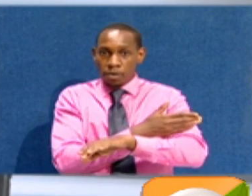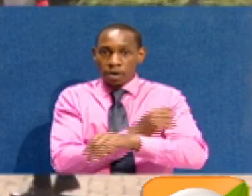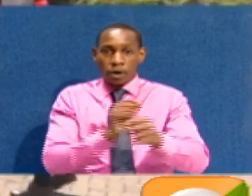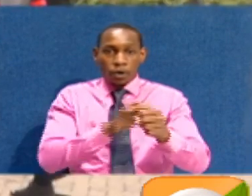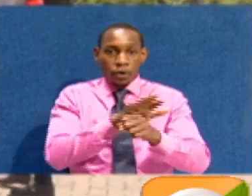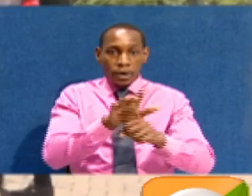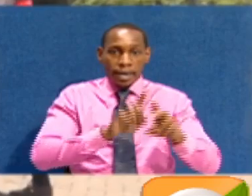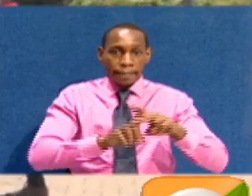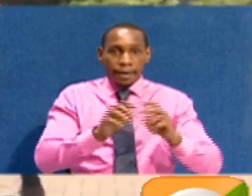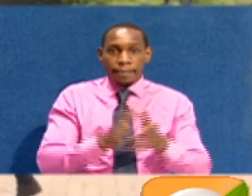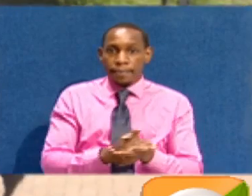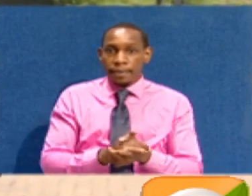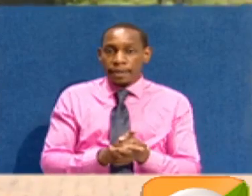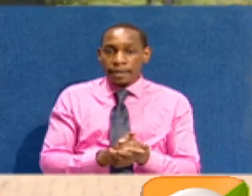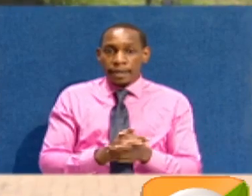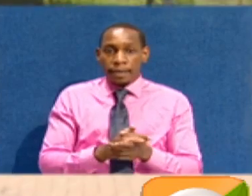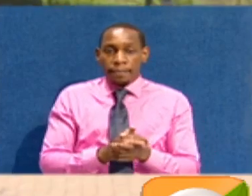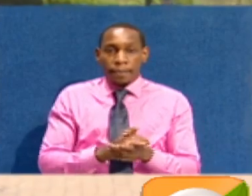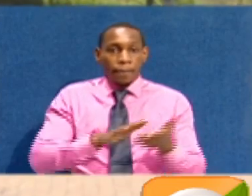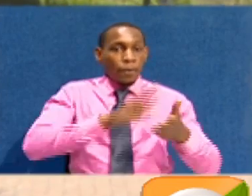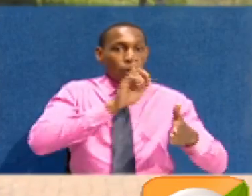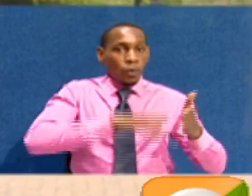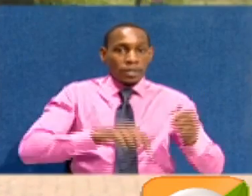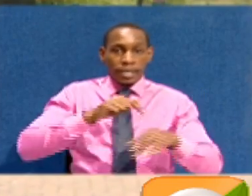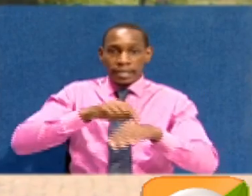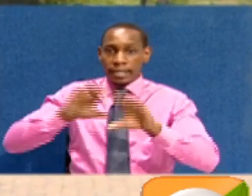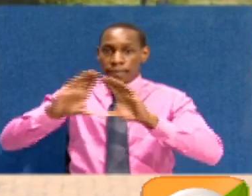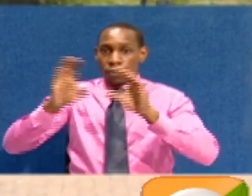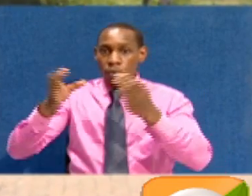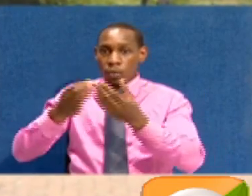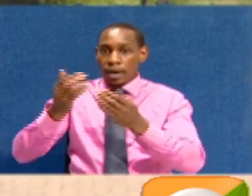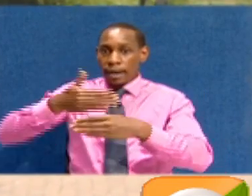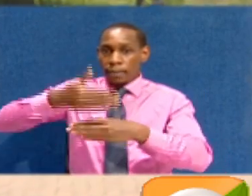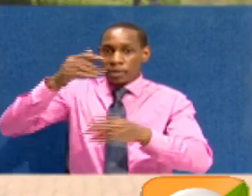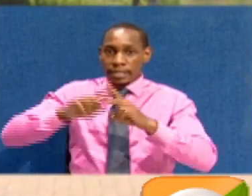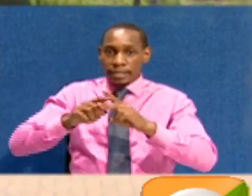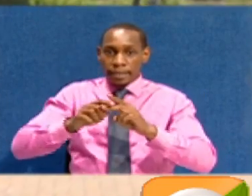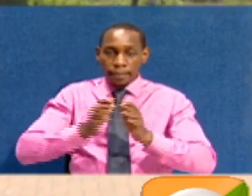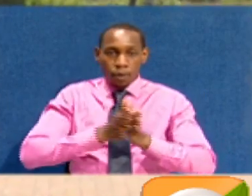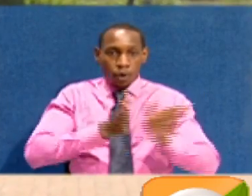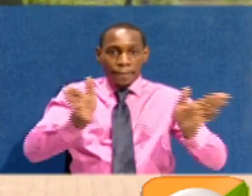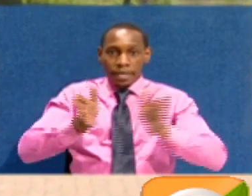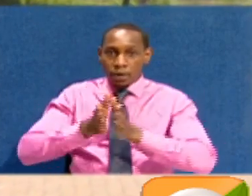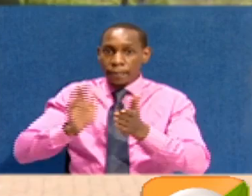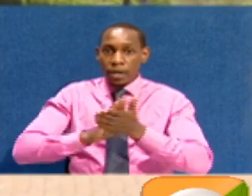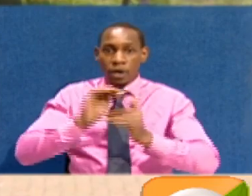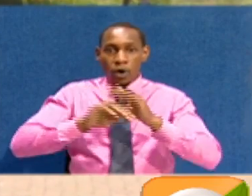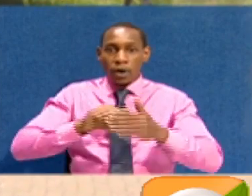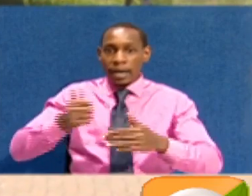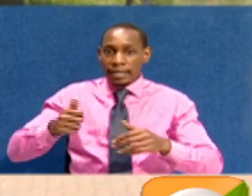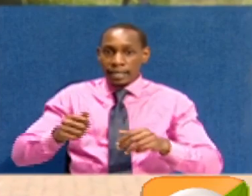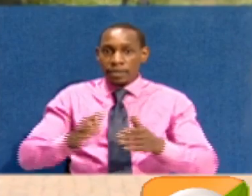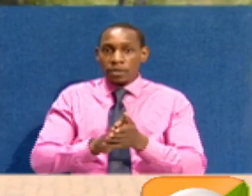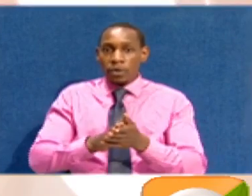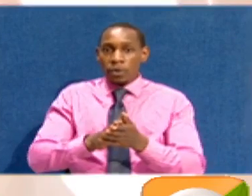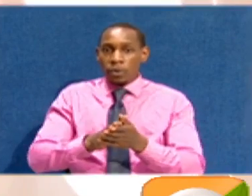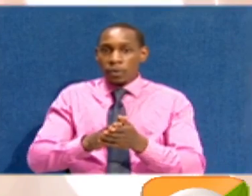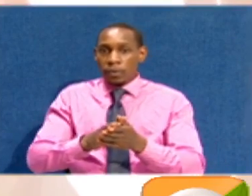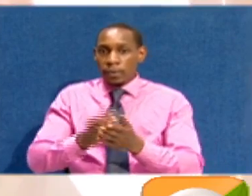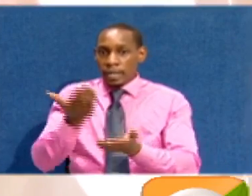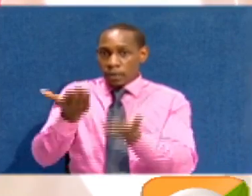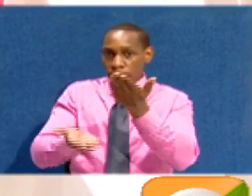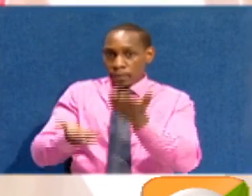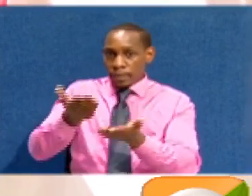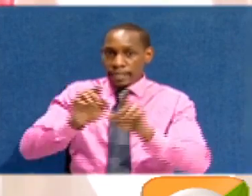before the COVID. But it doesn't stop there, as the global borders slowly began to open up and everyone else was still testing the travel